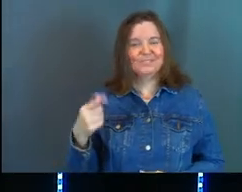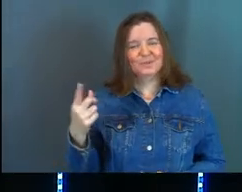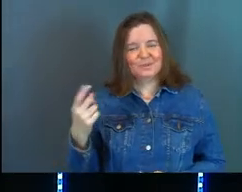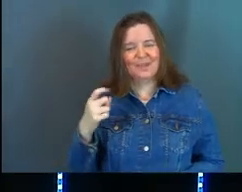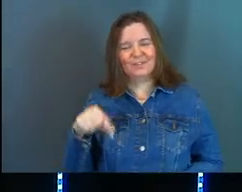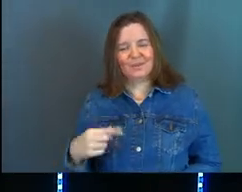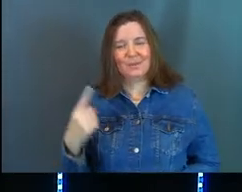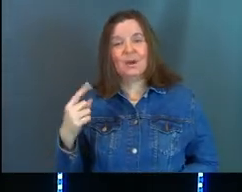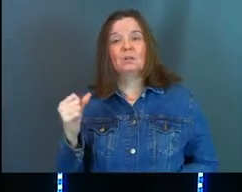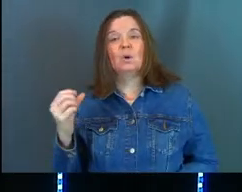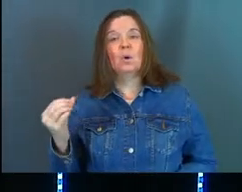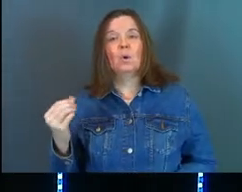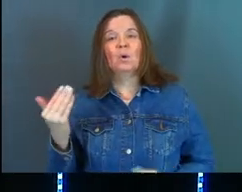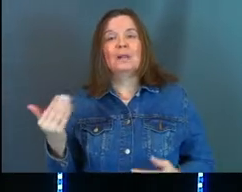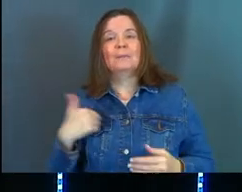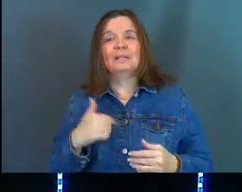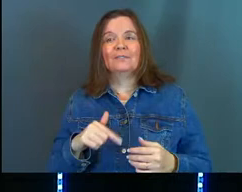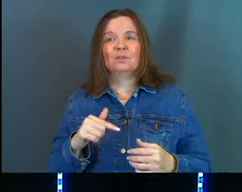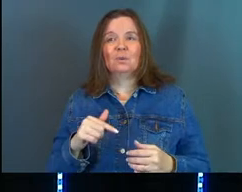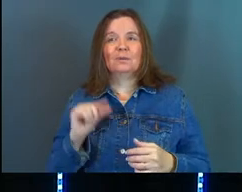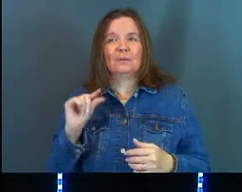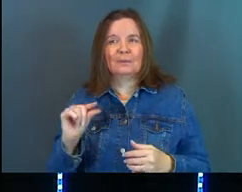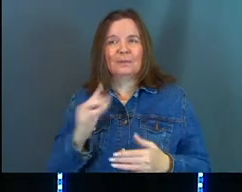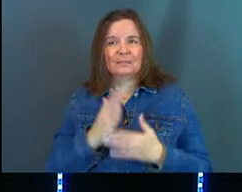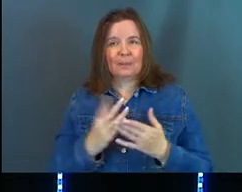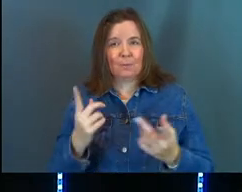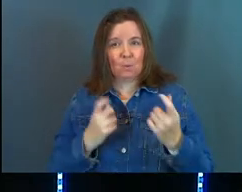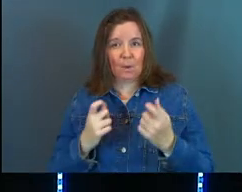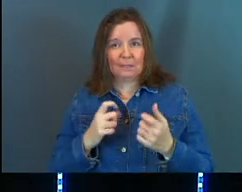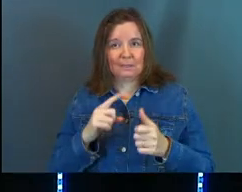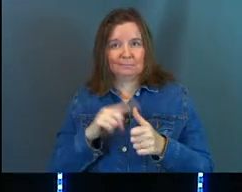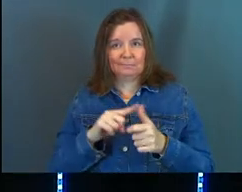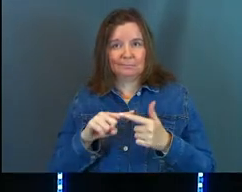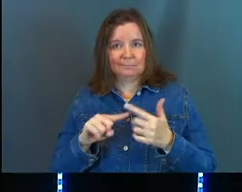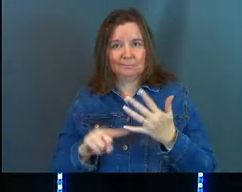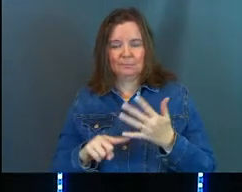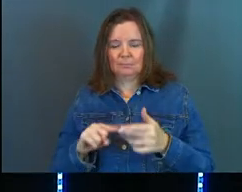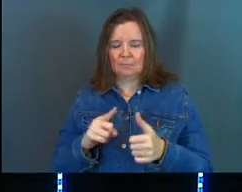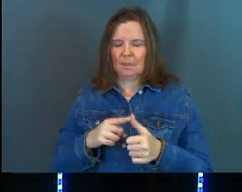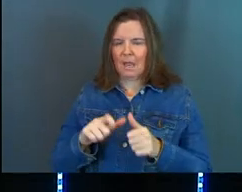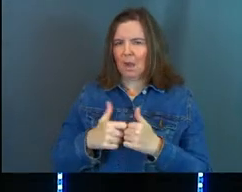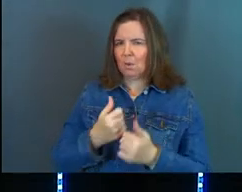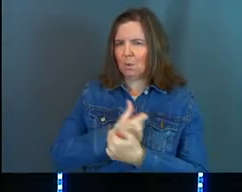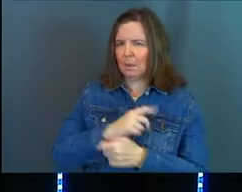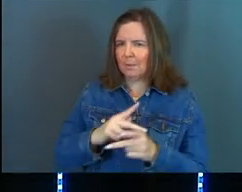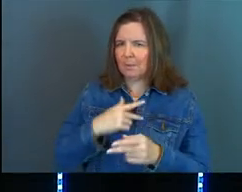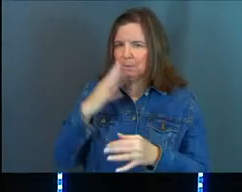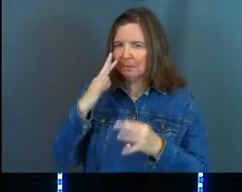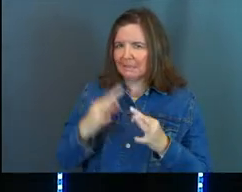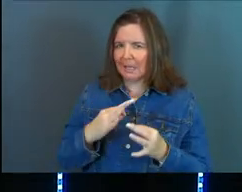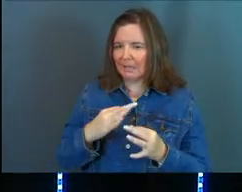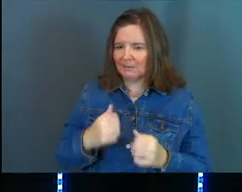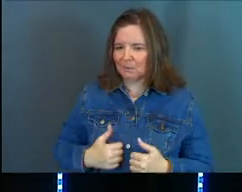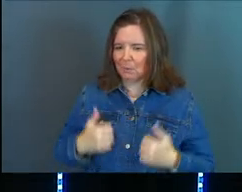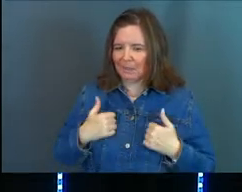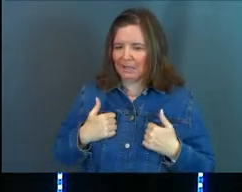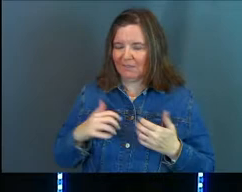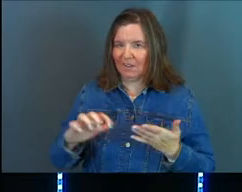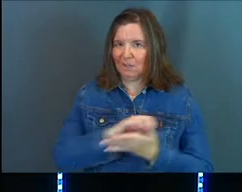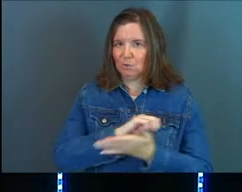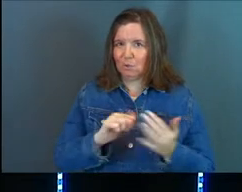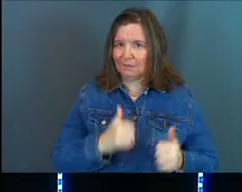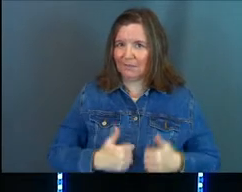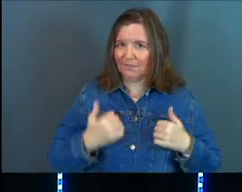You asked for this one. So let me give you just a taster of some of the questions that came through. How do you love people who choose to live a destructive